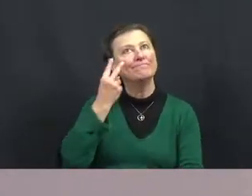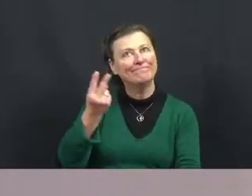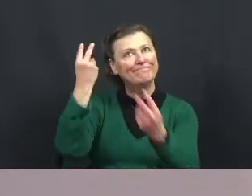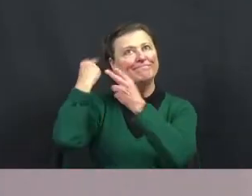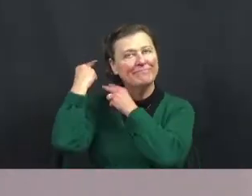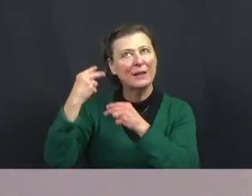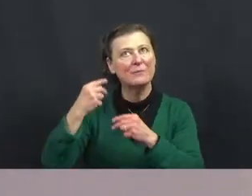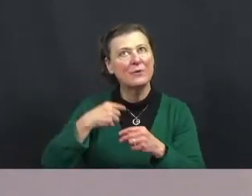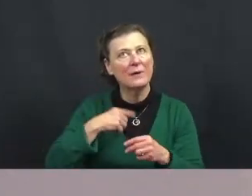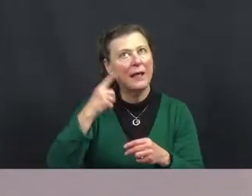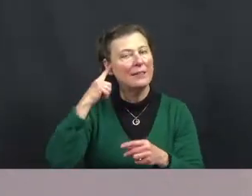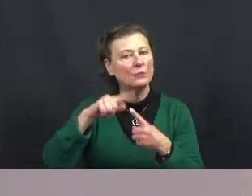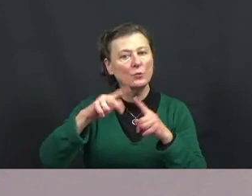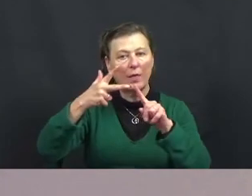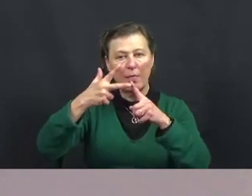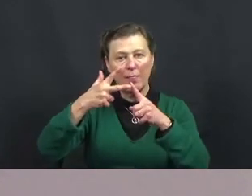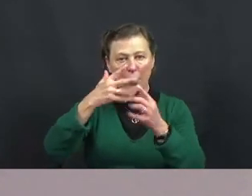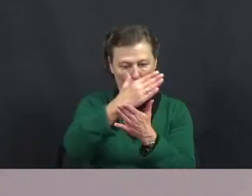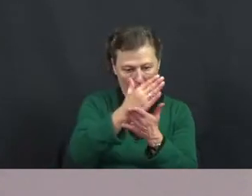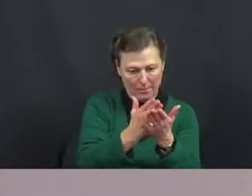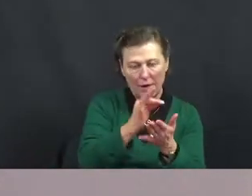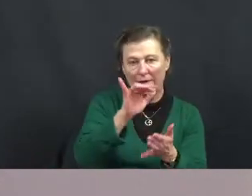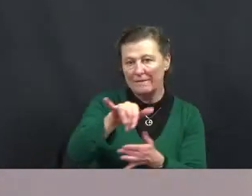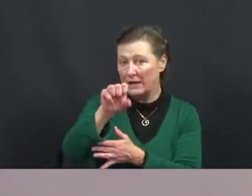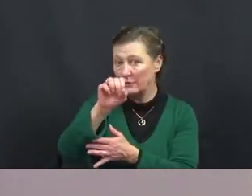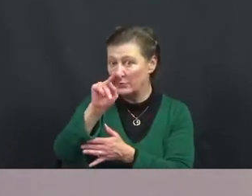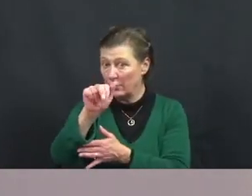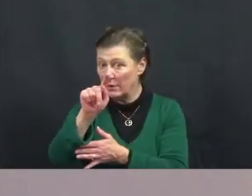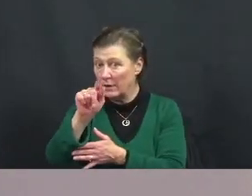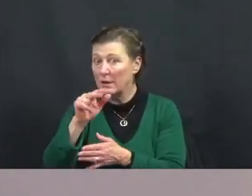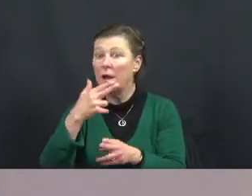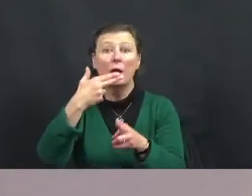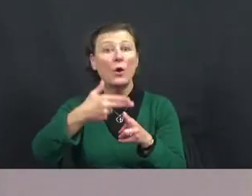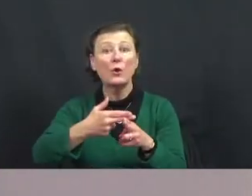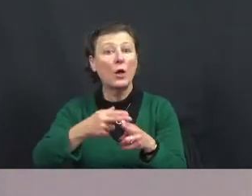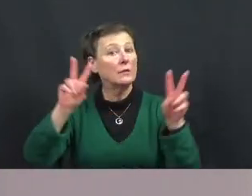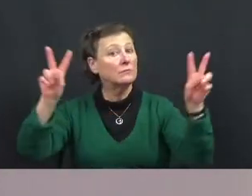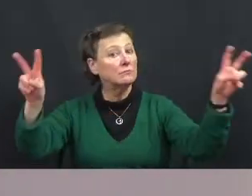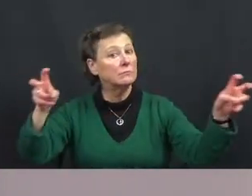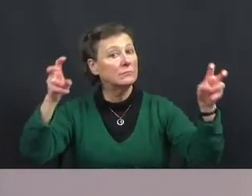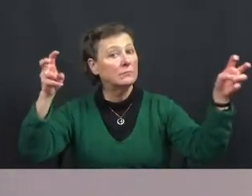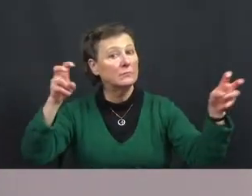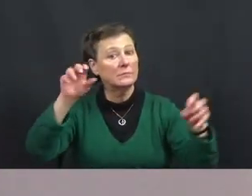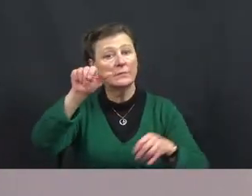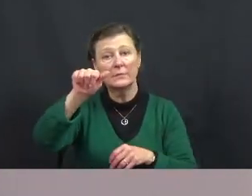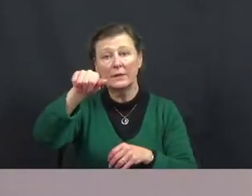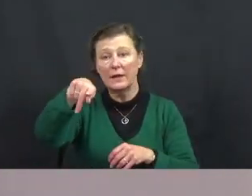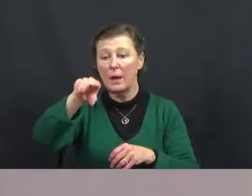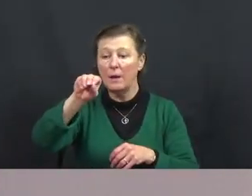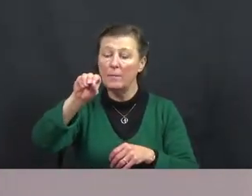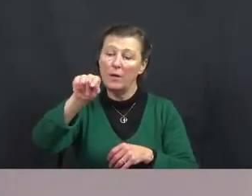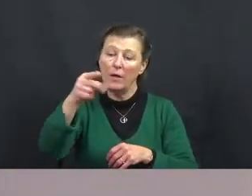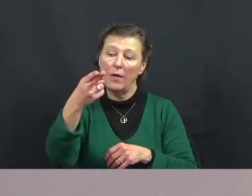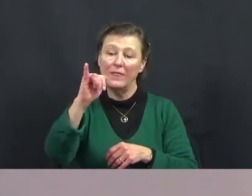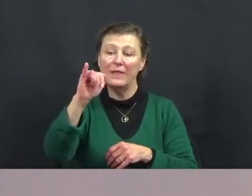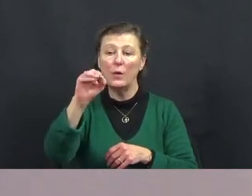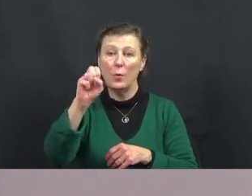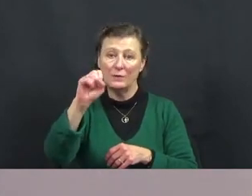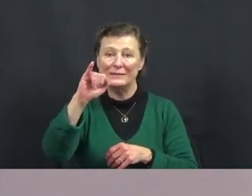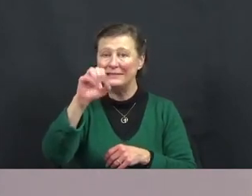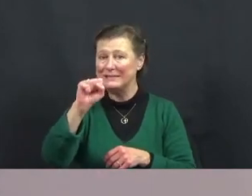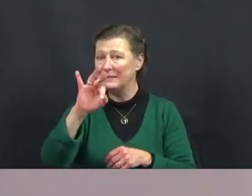listened to the third movement of this sonata, which has been called the apotheosis of utter